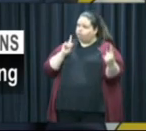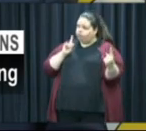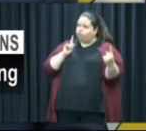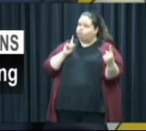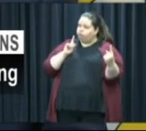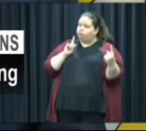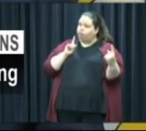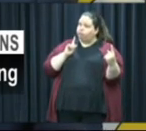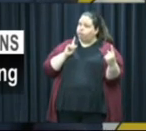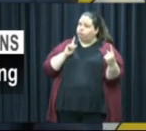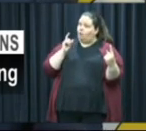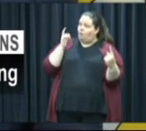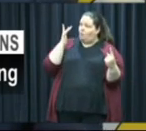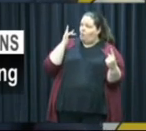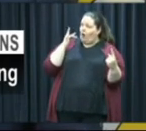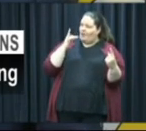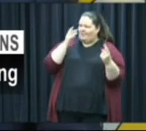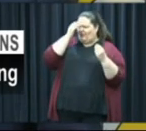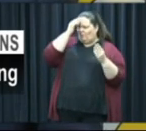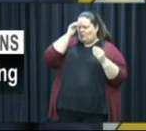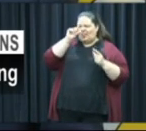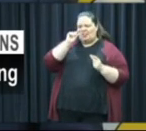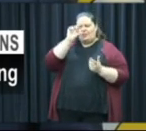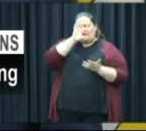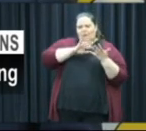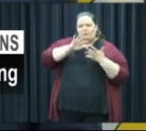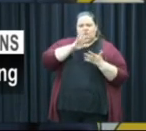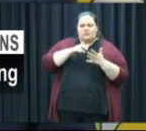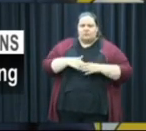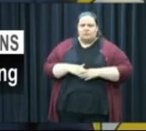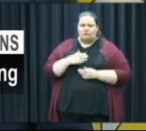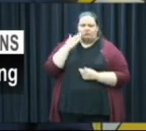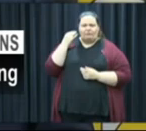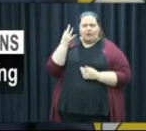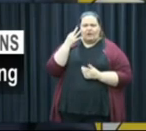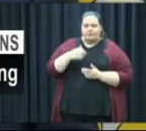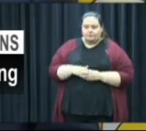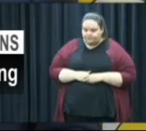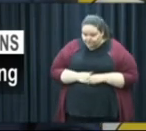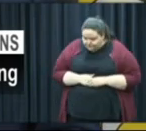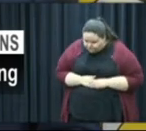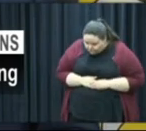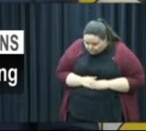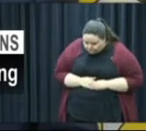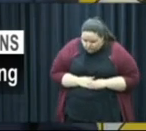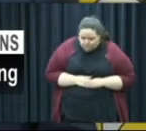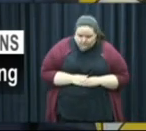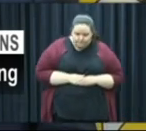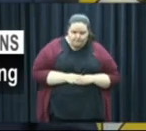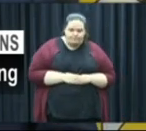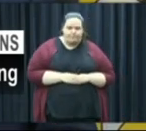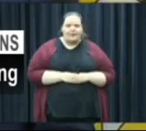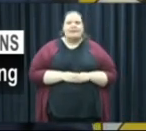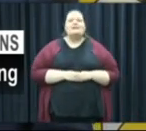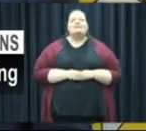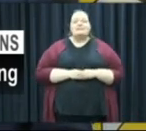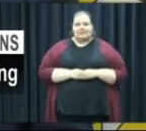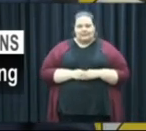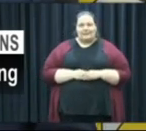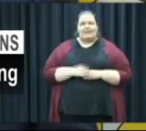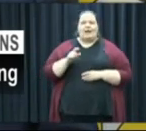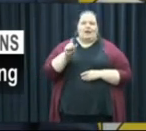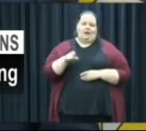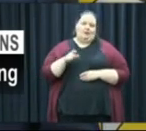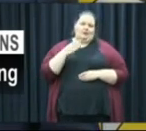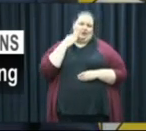this, the information that was put out on Friday. I think that there certainly was a need for